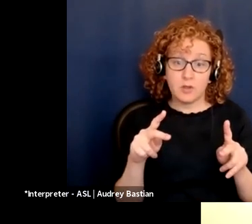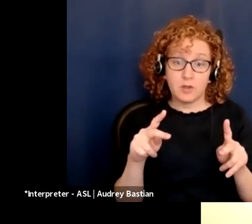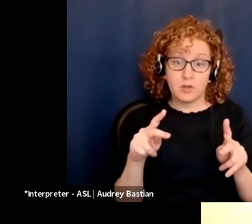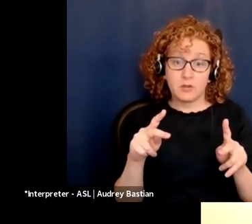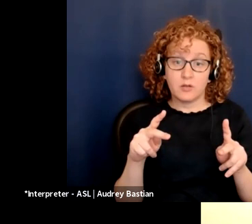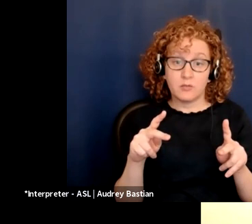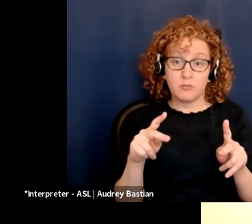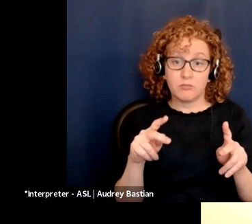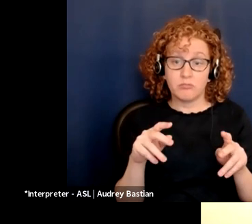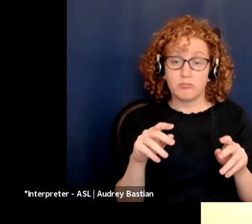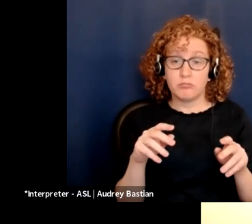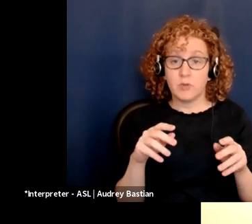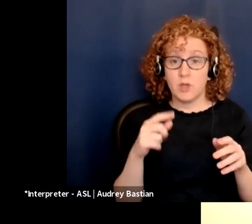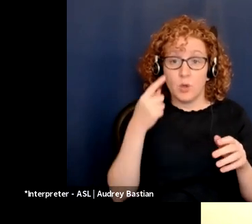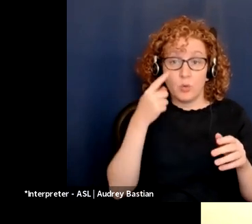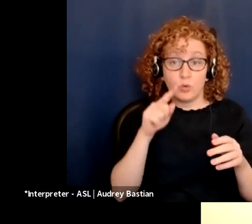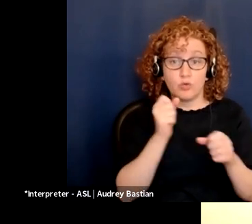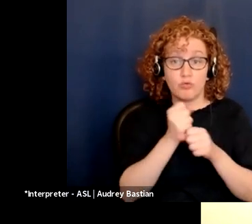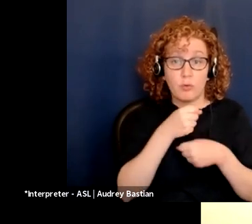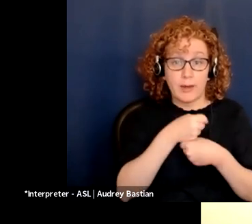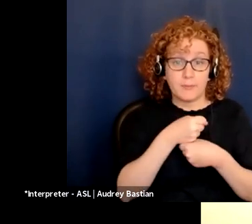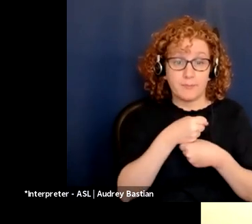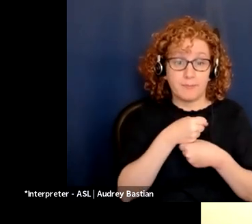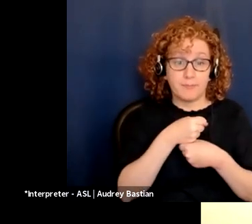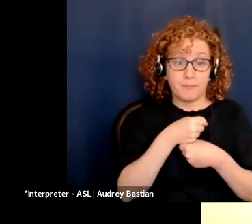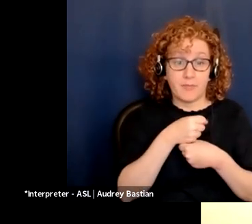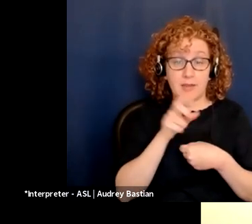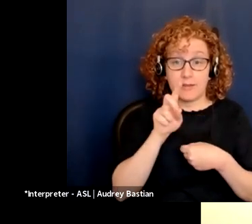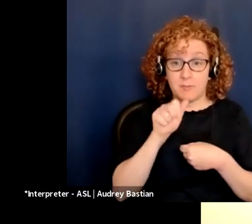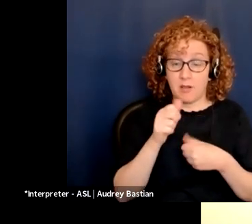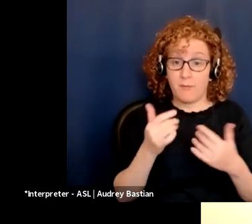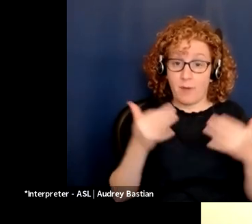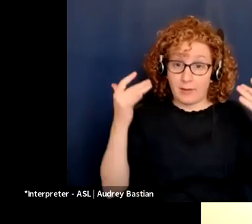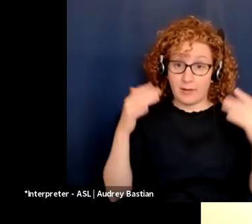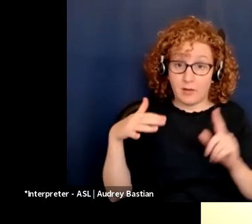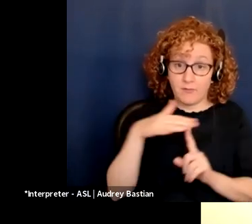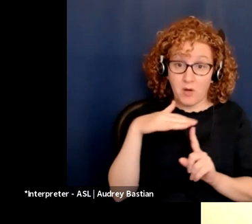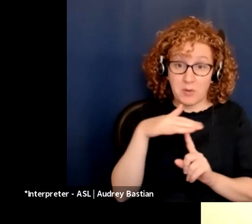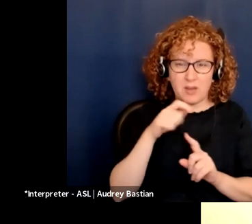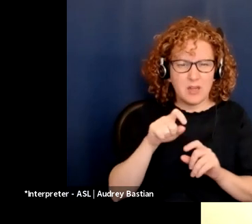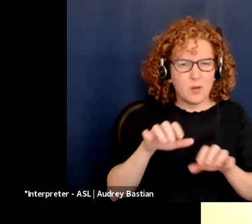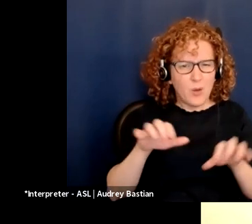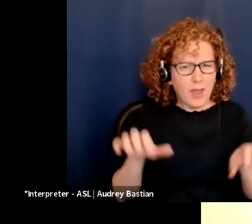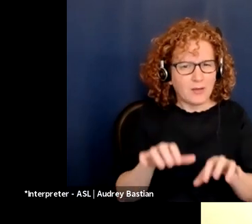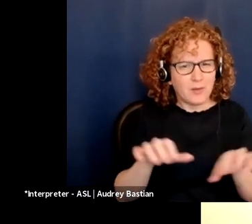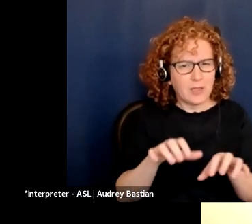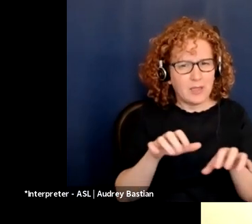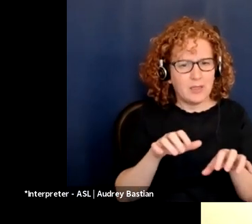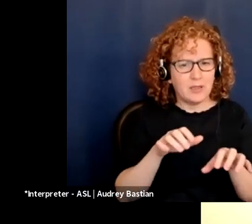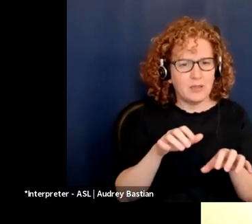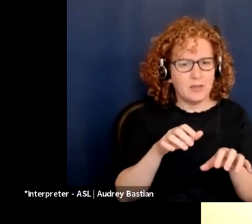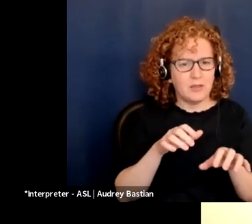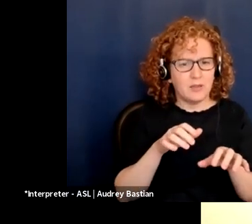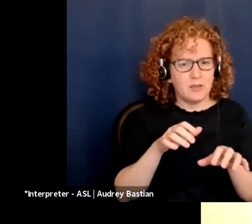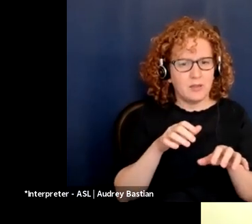is in order to create a disability formative environment, you need to actively counter ableism when